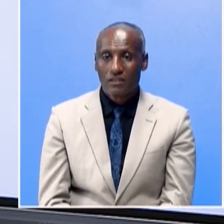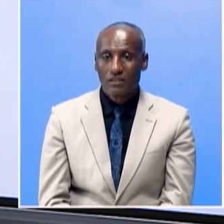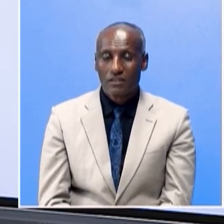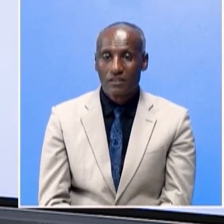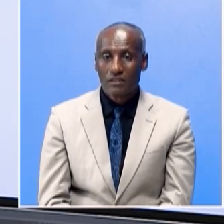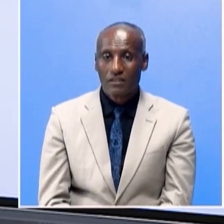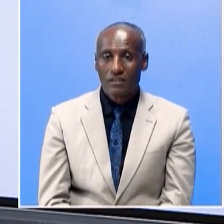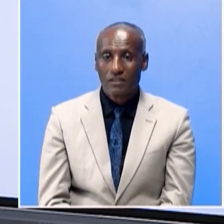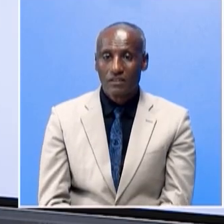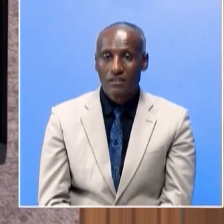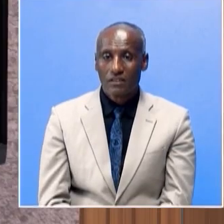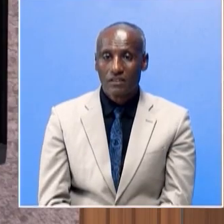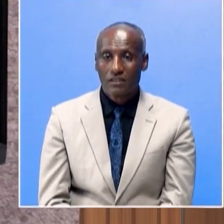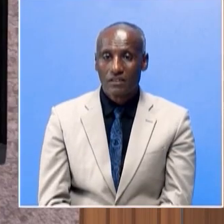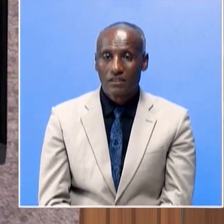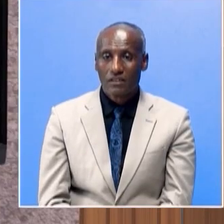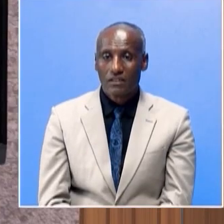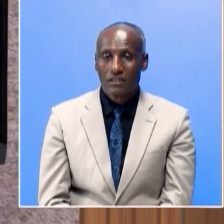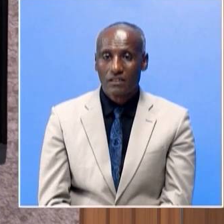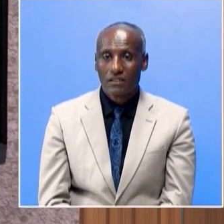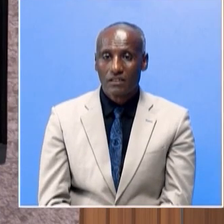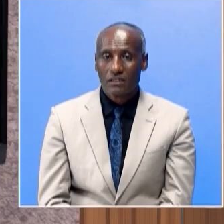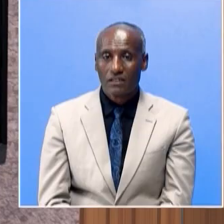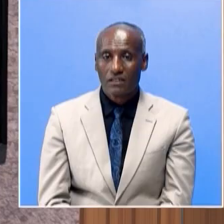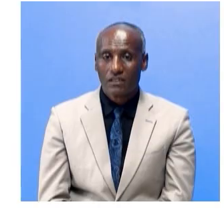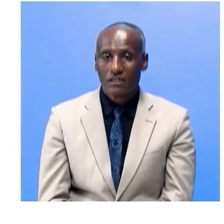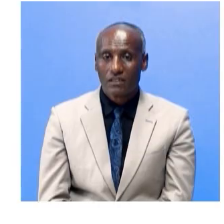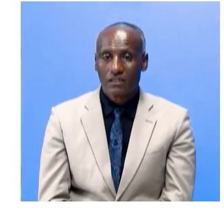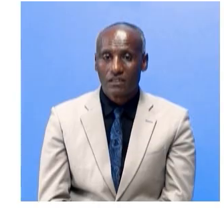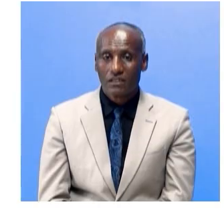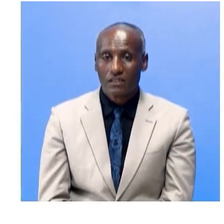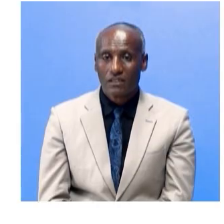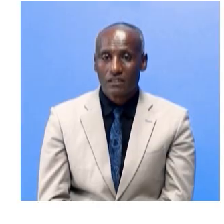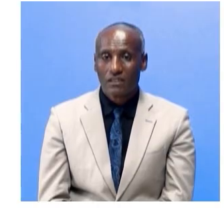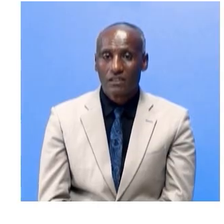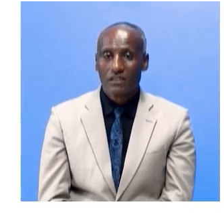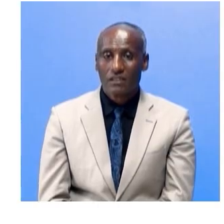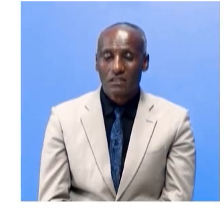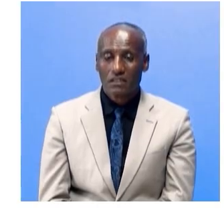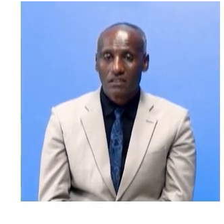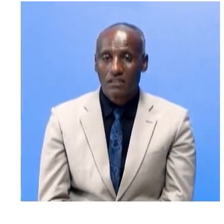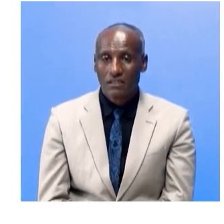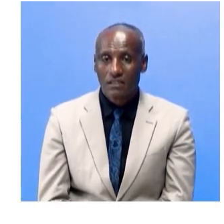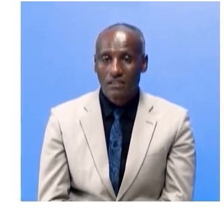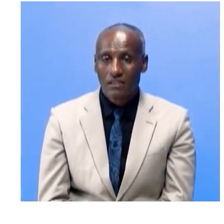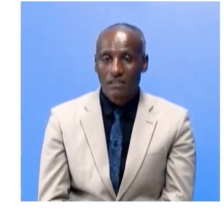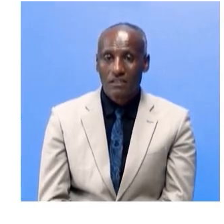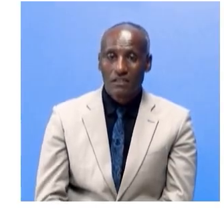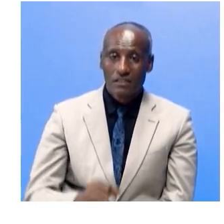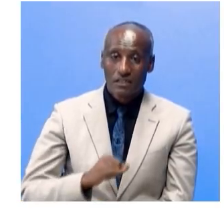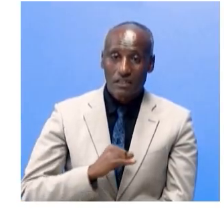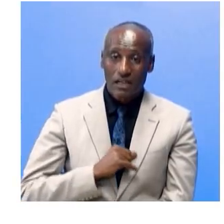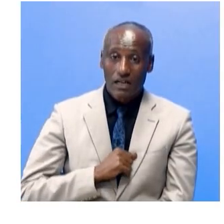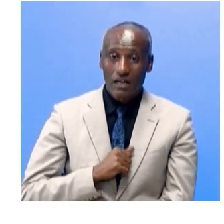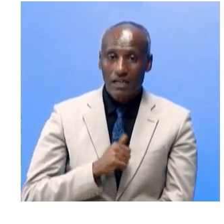Nice. Yes. Good job. Yes, maybe you can say, since you're talking about yourself, you can say